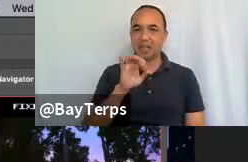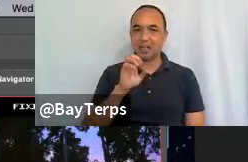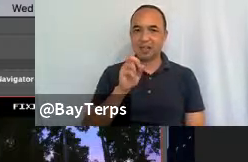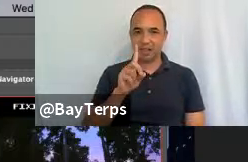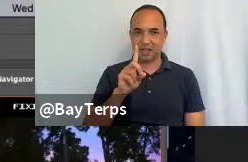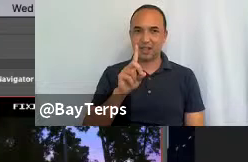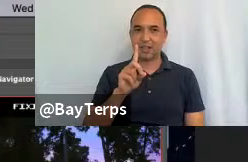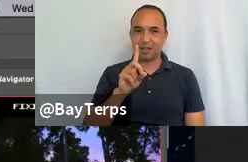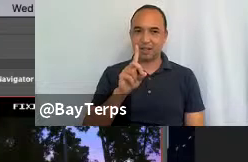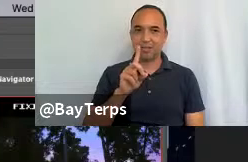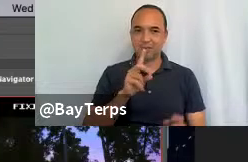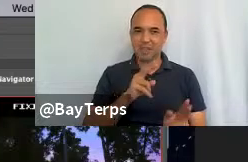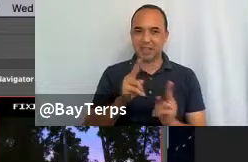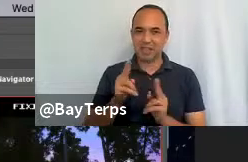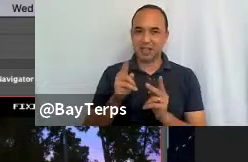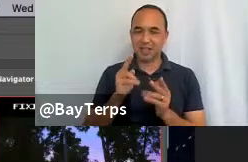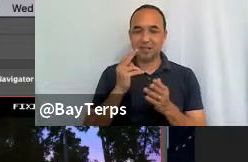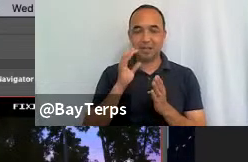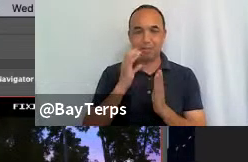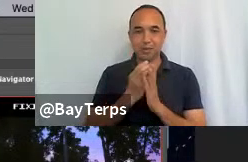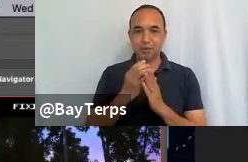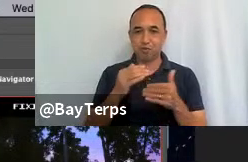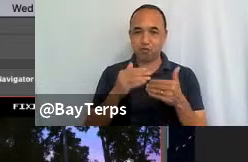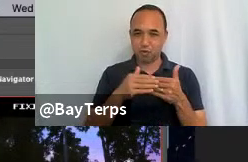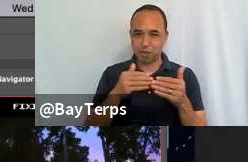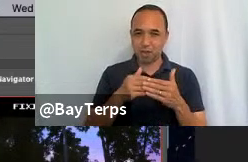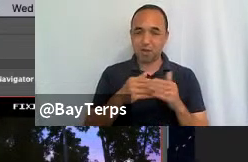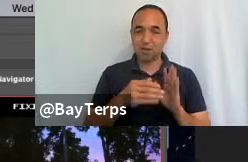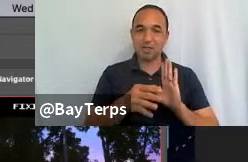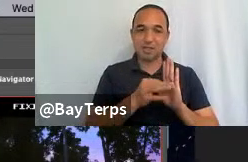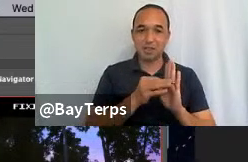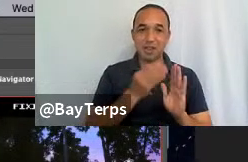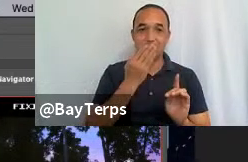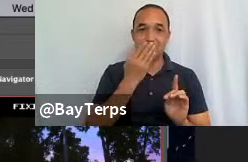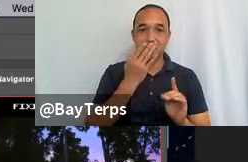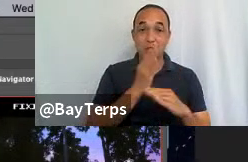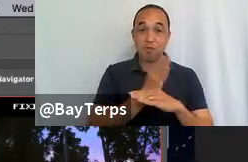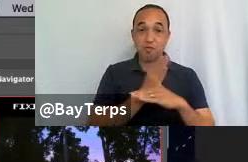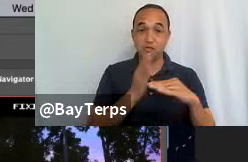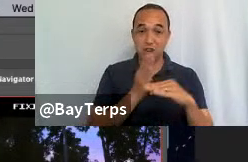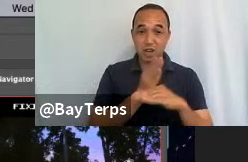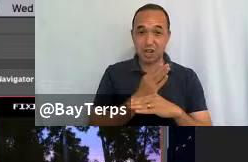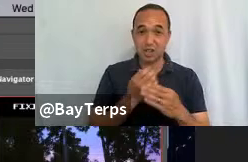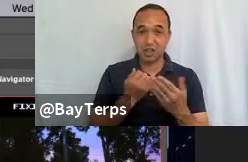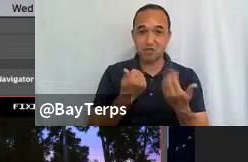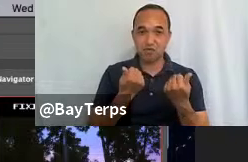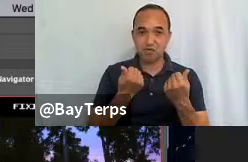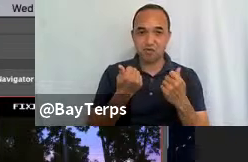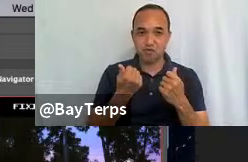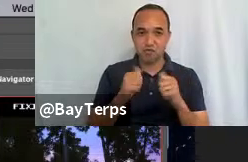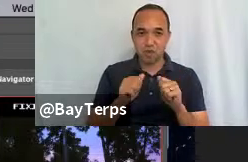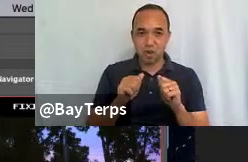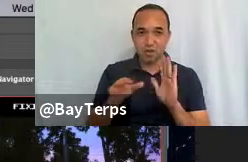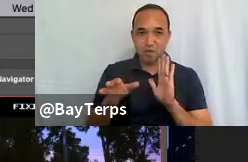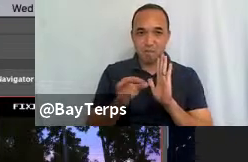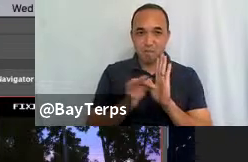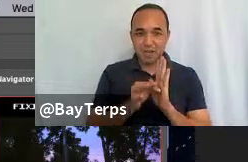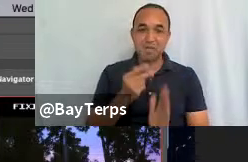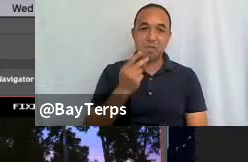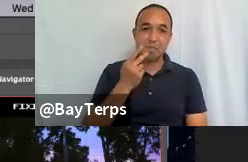into select color range, and trying to get some of that pinkish orange color.